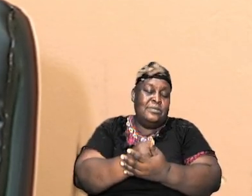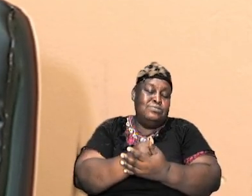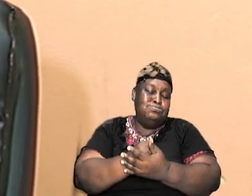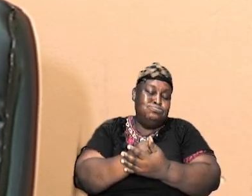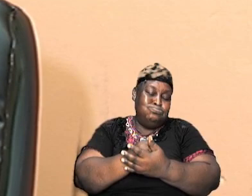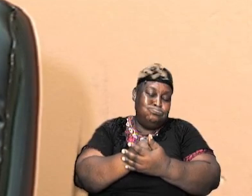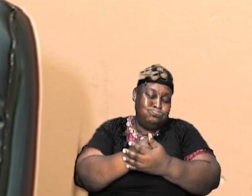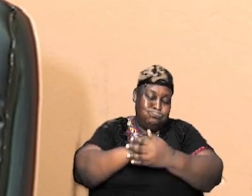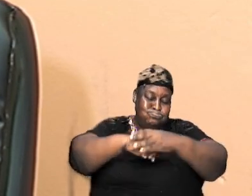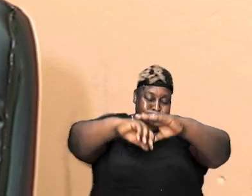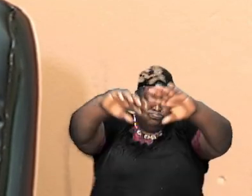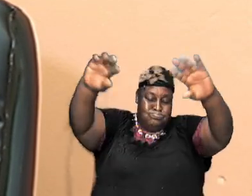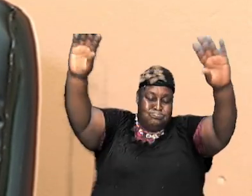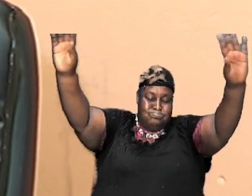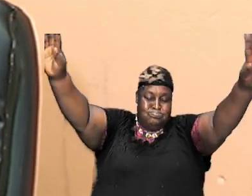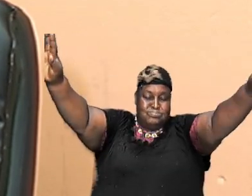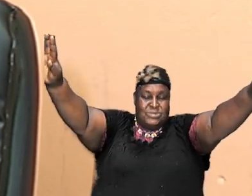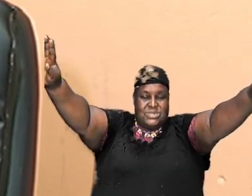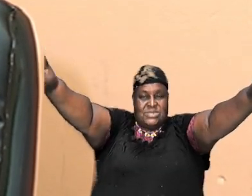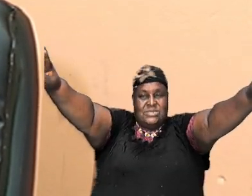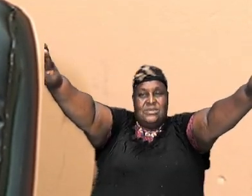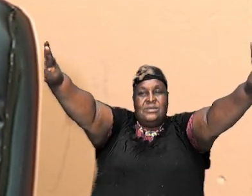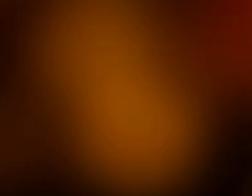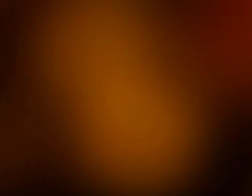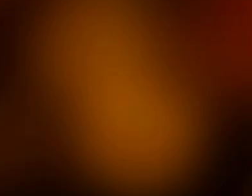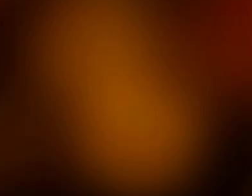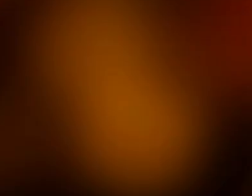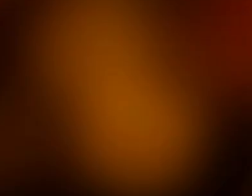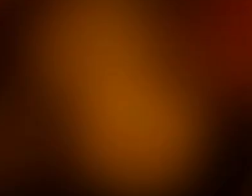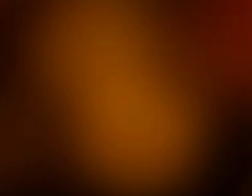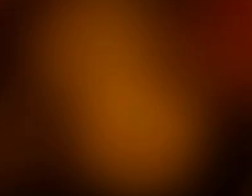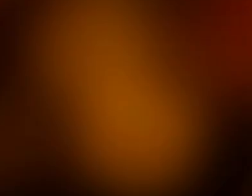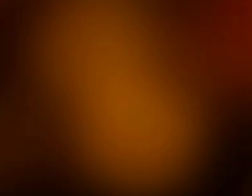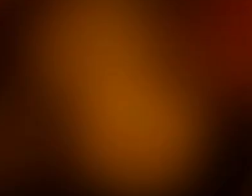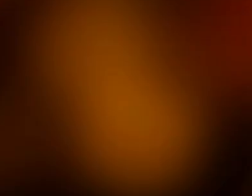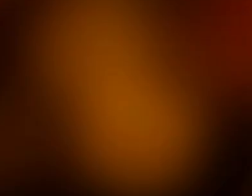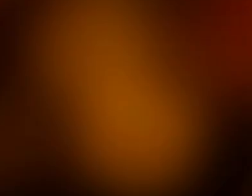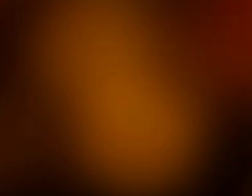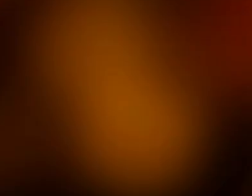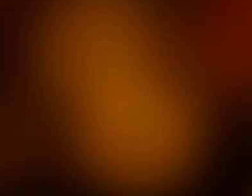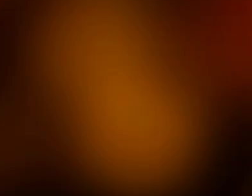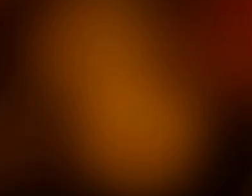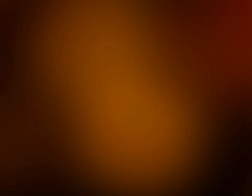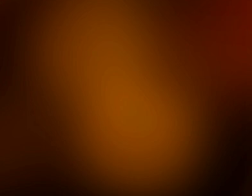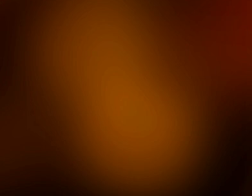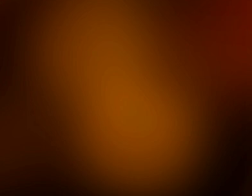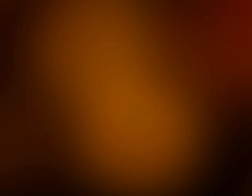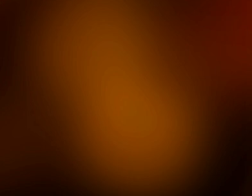Amen. You are dismissed. Greet each other before you go.